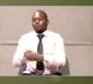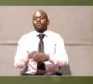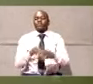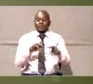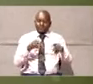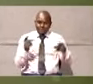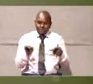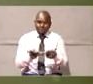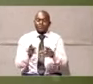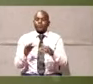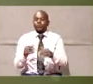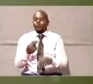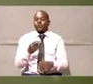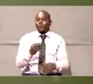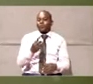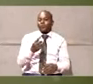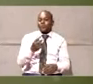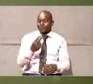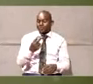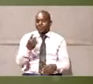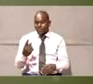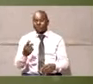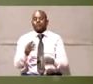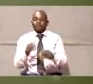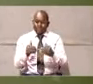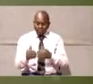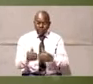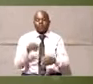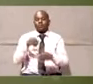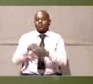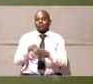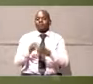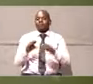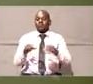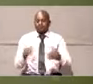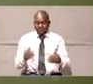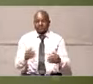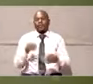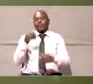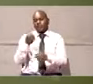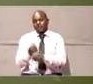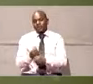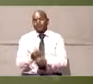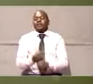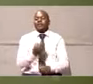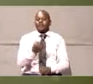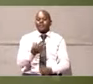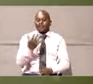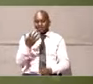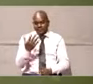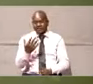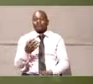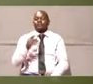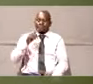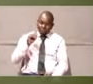preparations of the 2021 elections. In the coming election, elections are to be conducted in 35,000